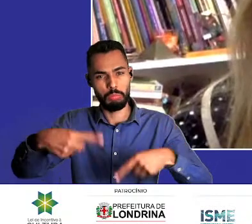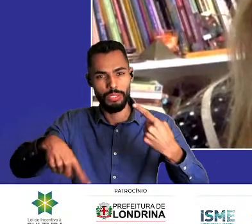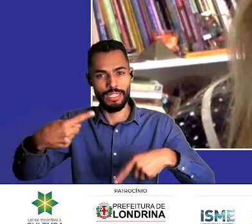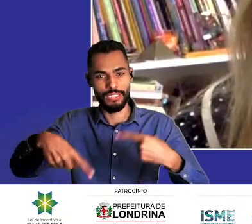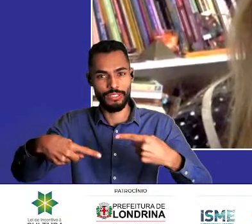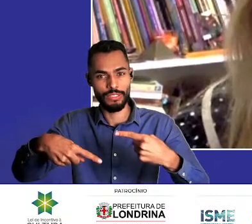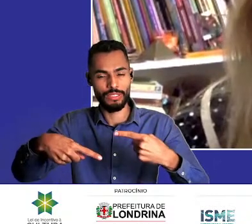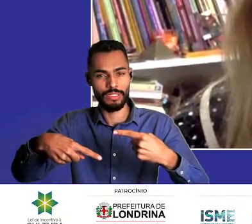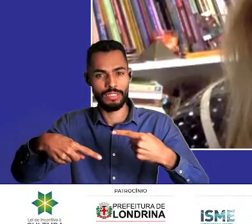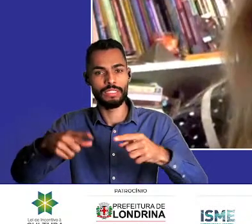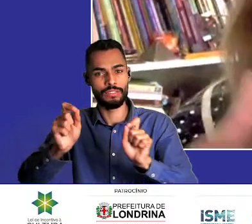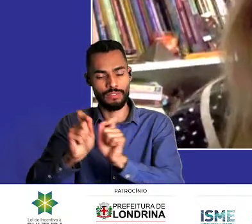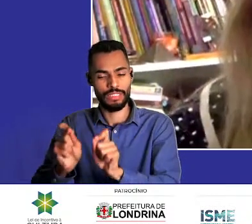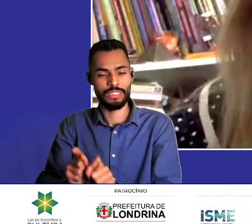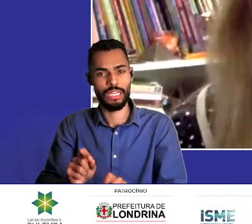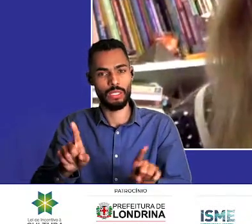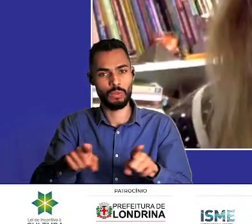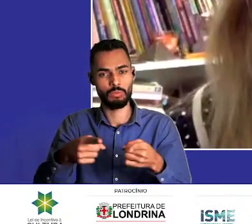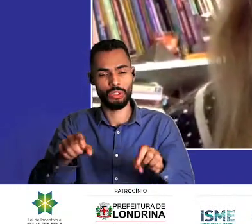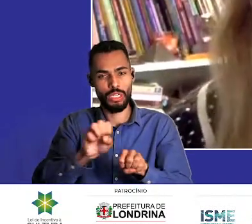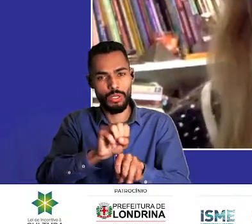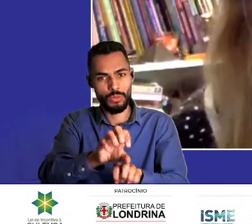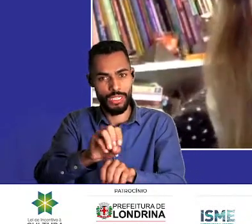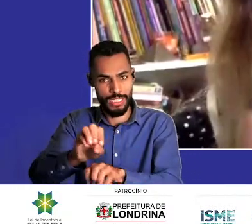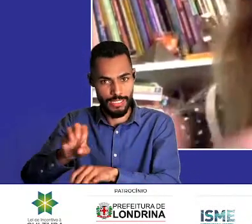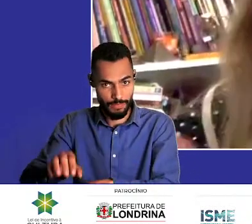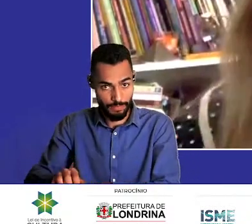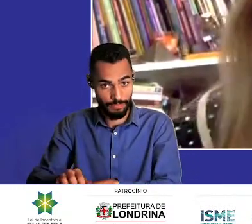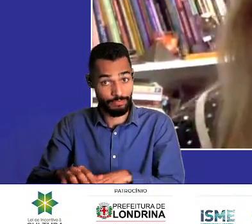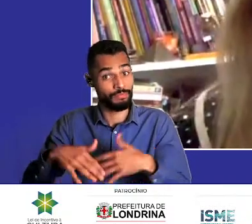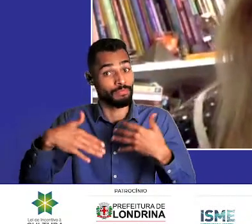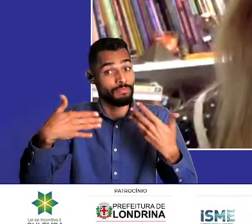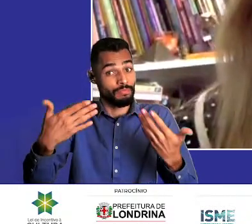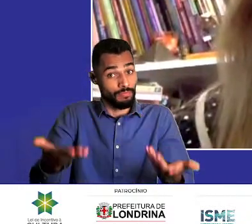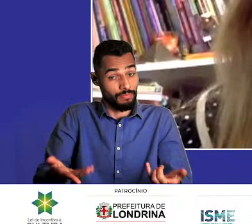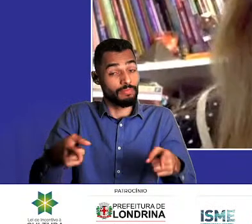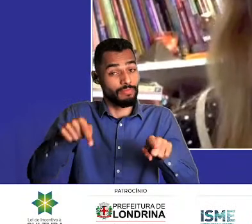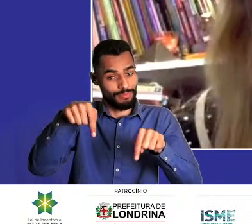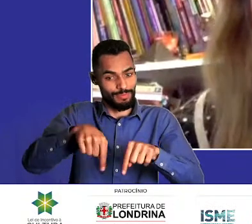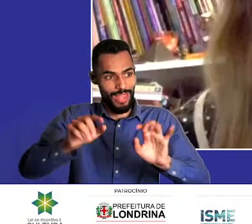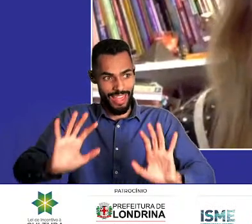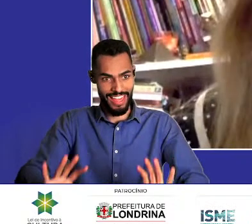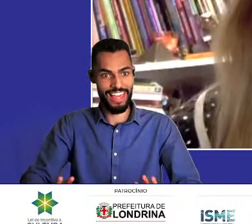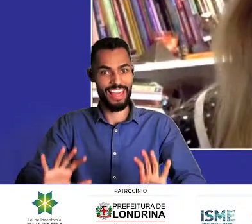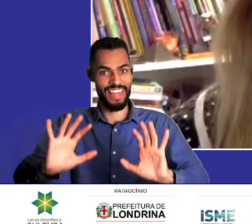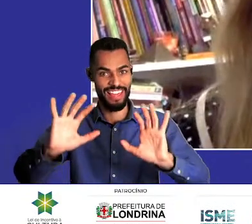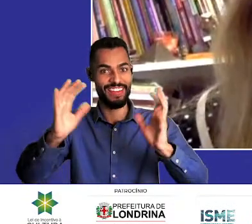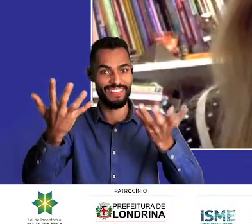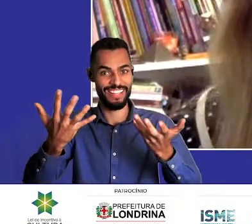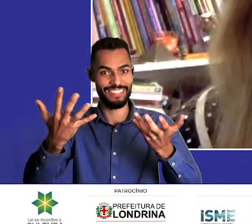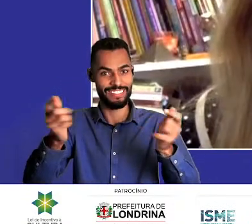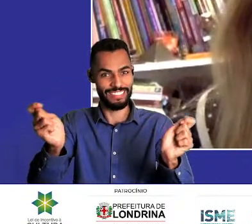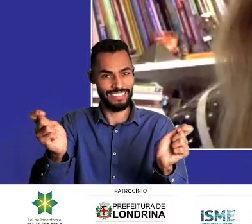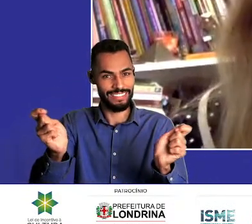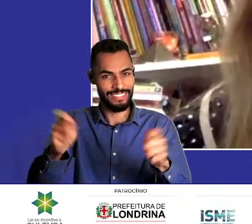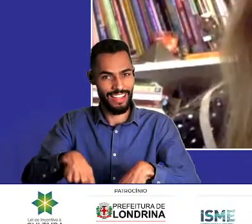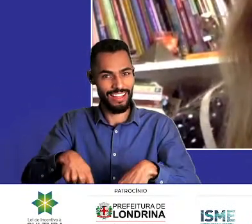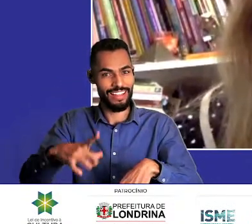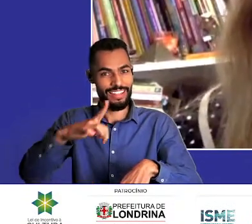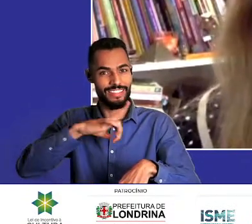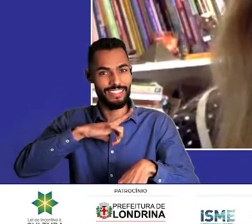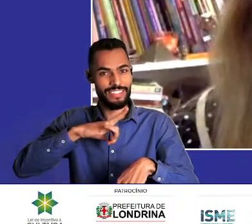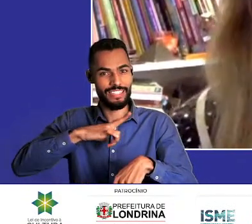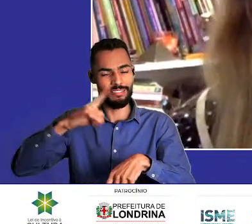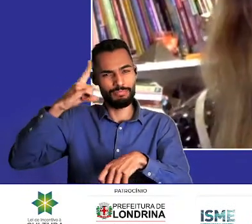this sense, this event brings at this network of institutions such as ISMI,